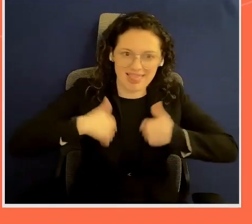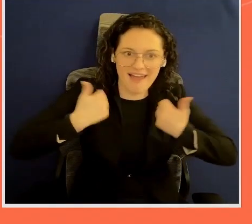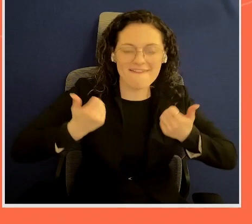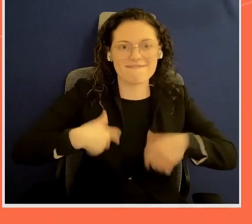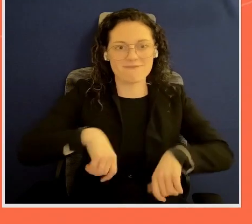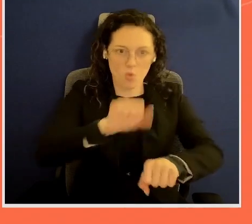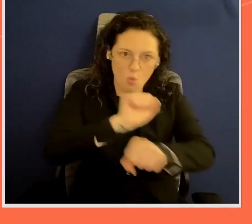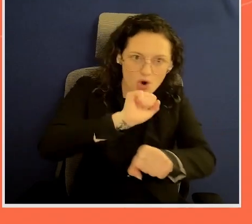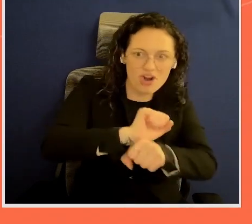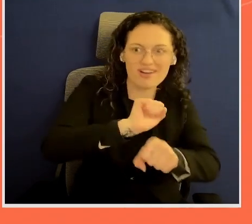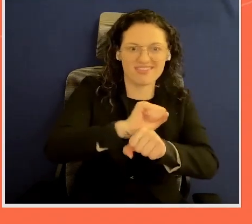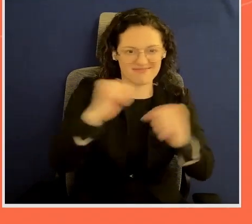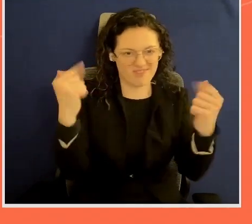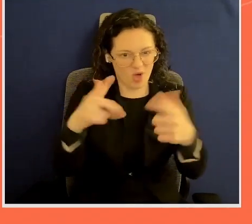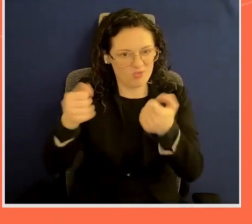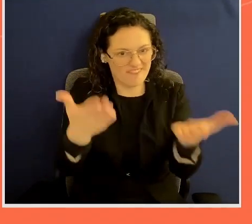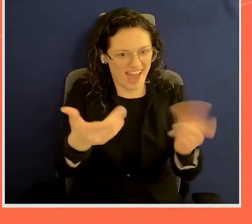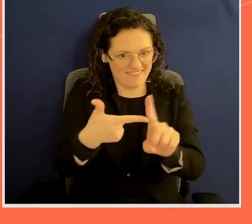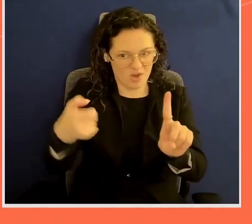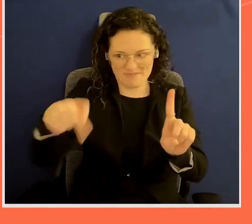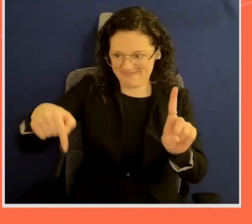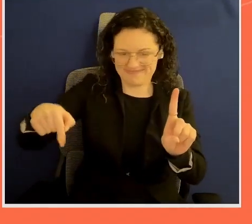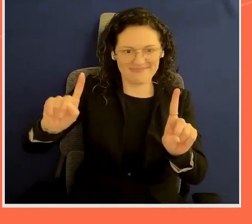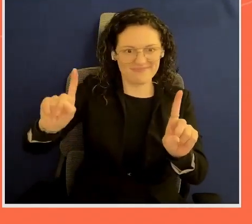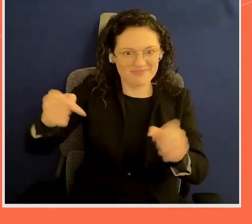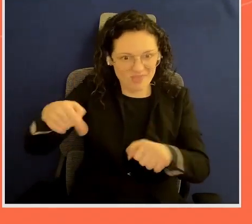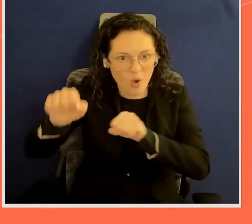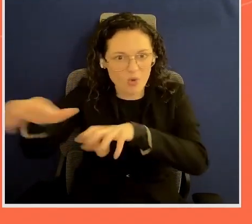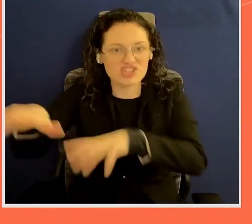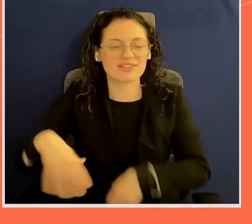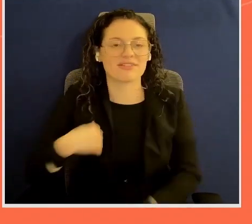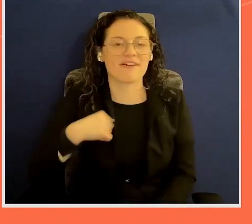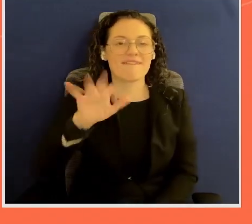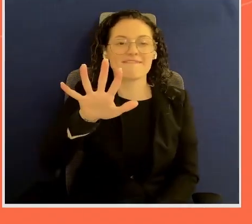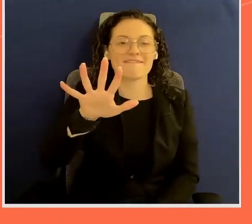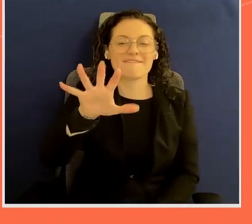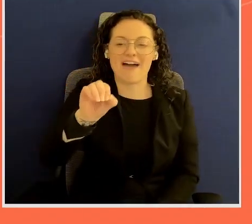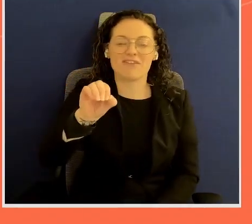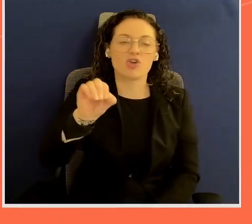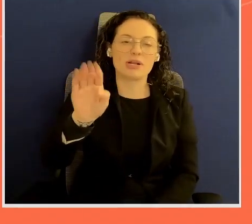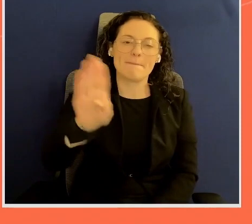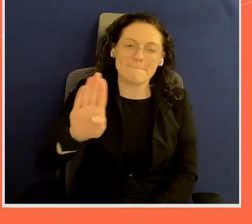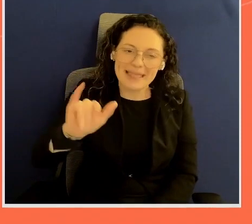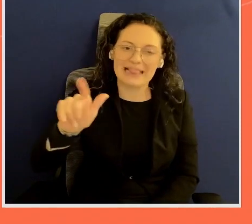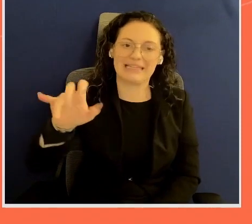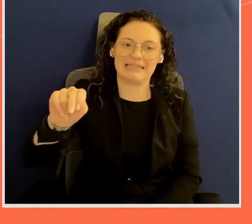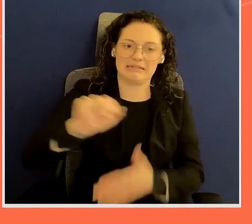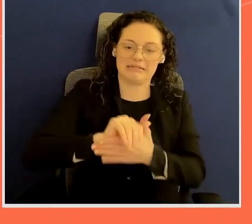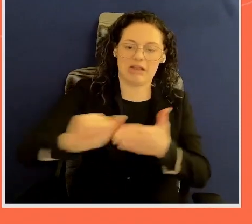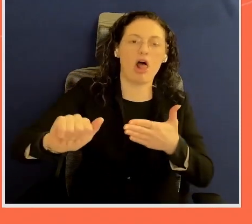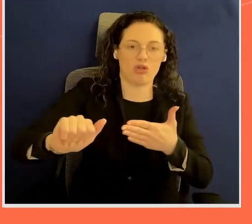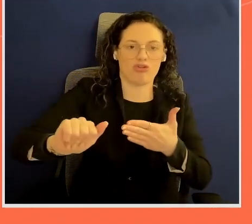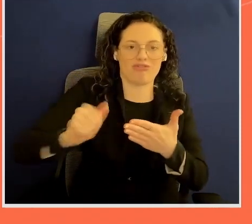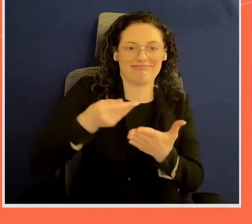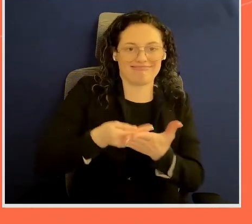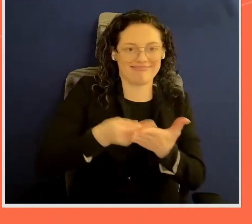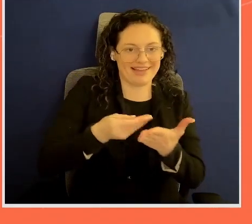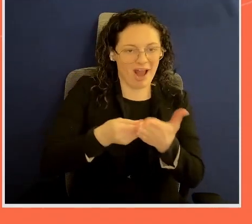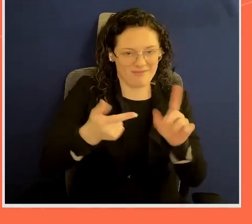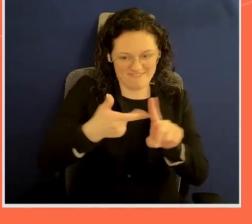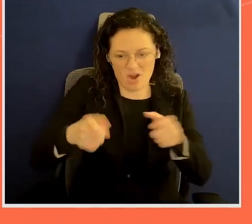has continued throughout our history and is reflected in our contemporary legal frameworks. The